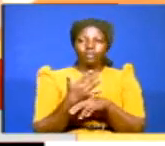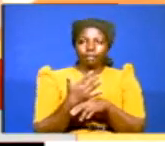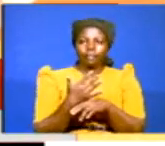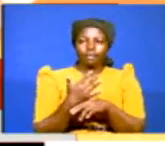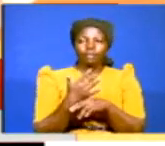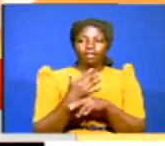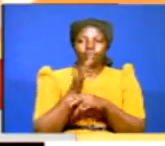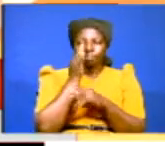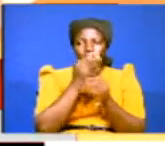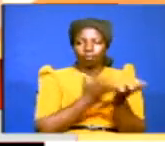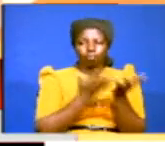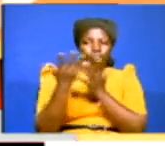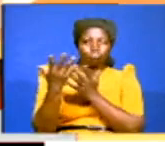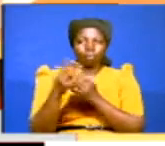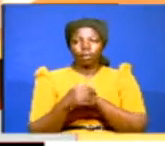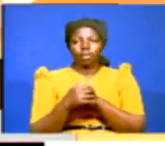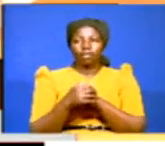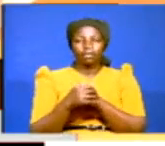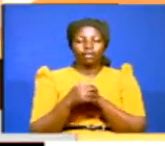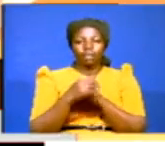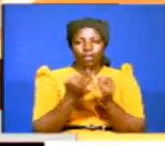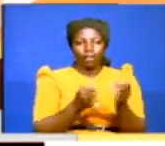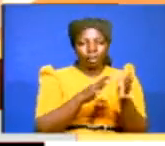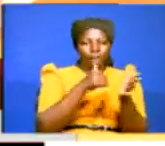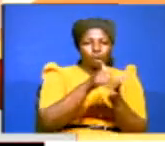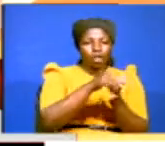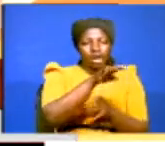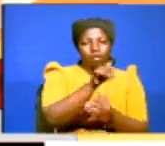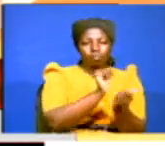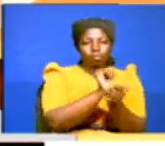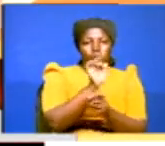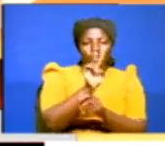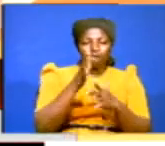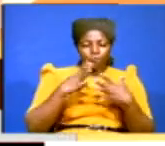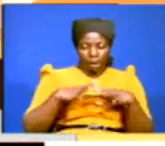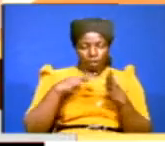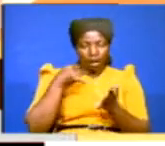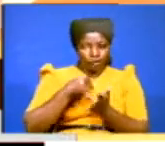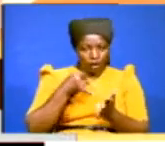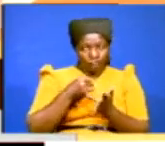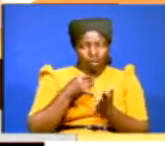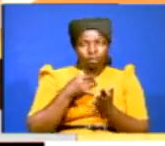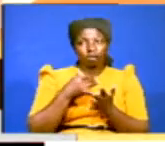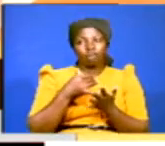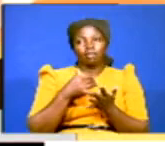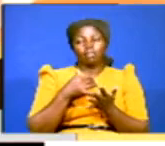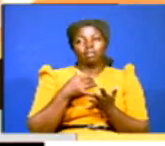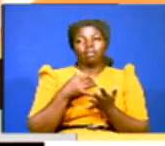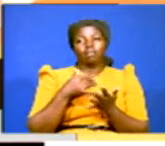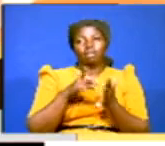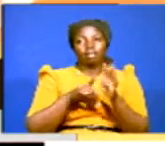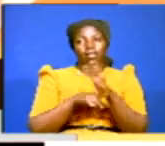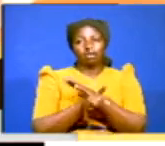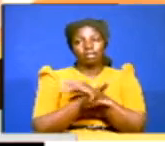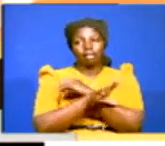security officers in Makueni County have arrested two people involved to be behind the vandalism of